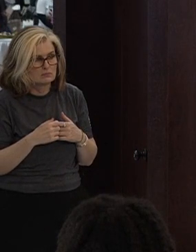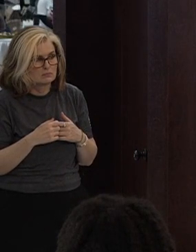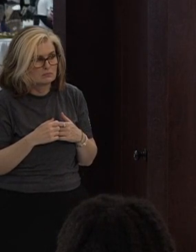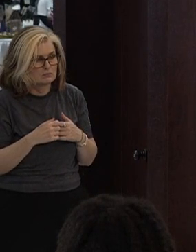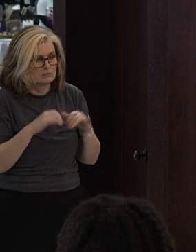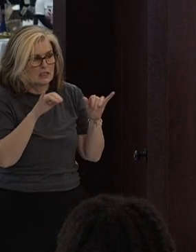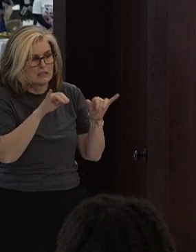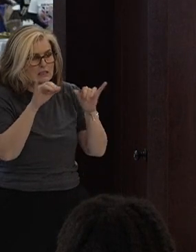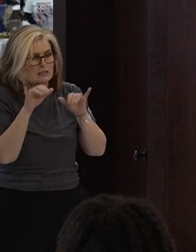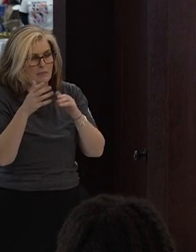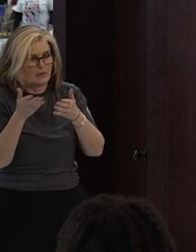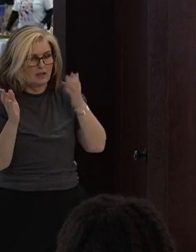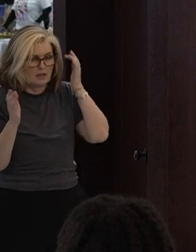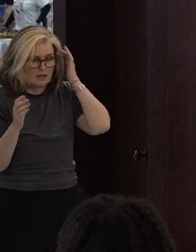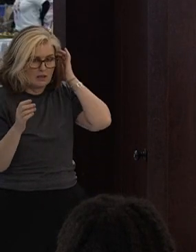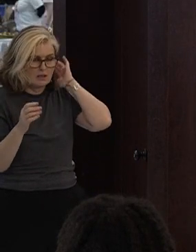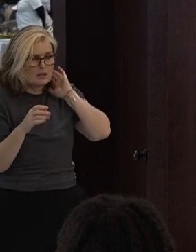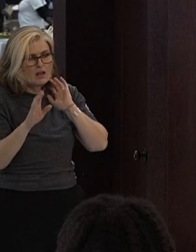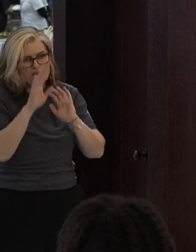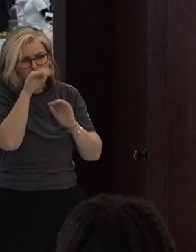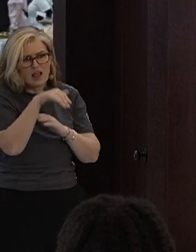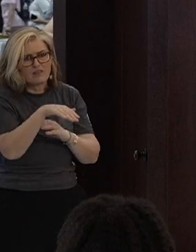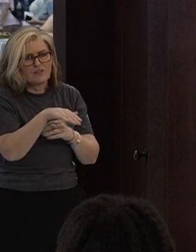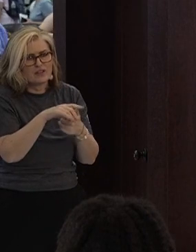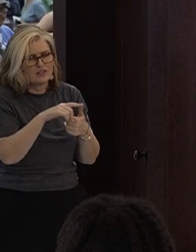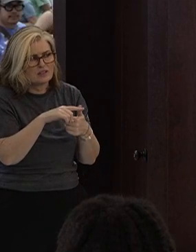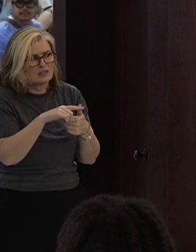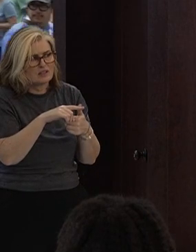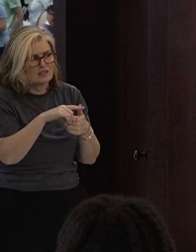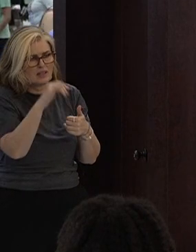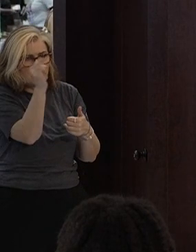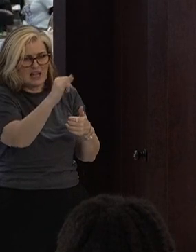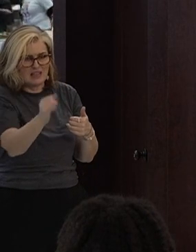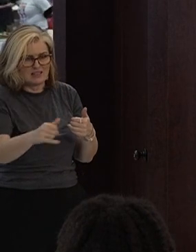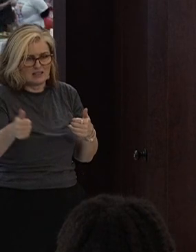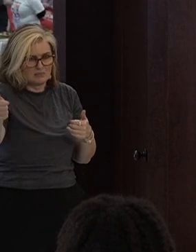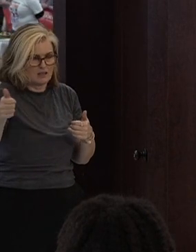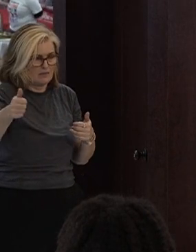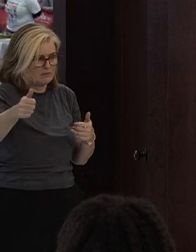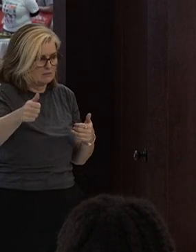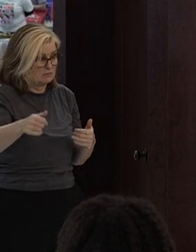That's the same thing. I think there's an elephant that does some painting.